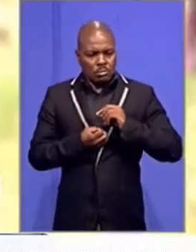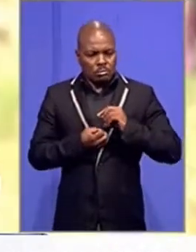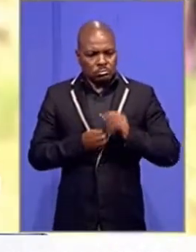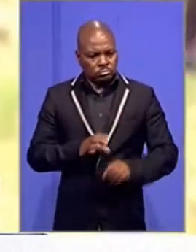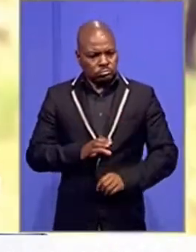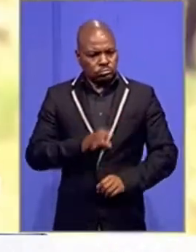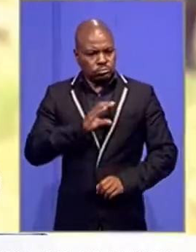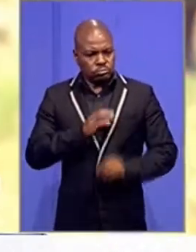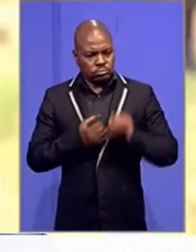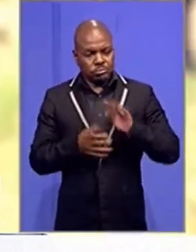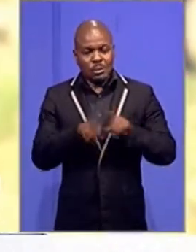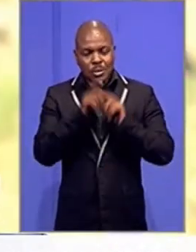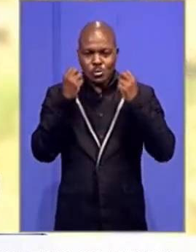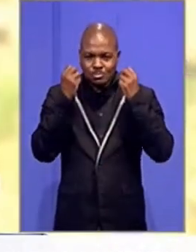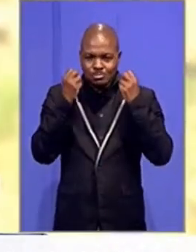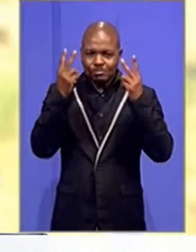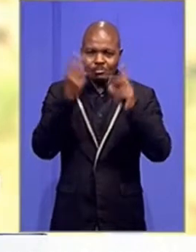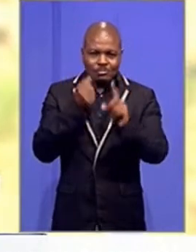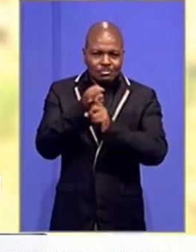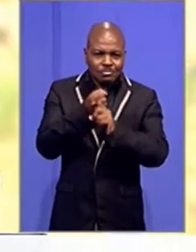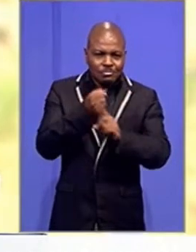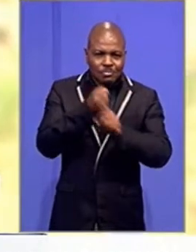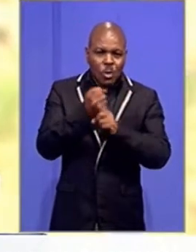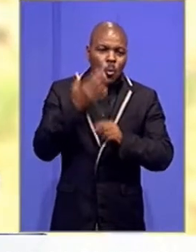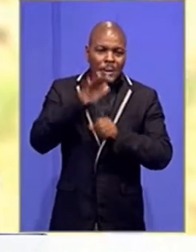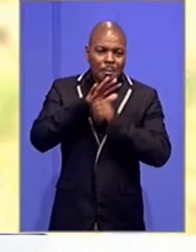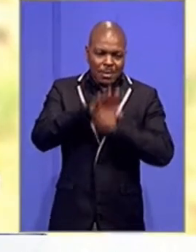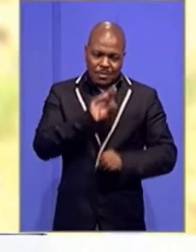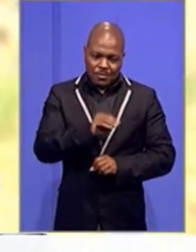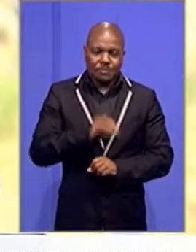is perseverance under pressure.